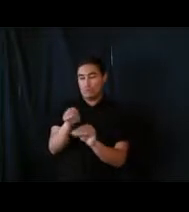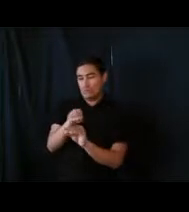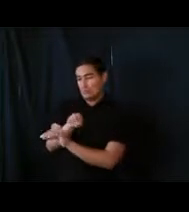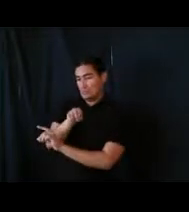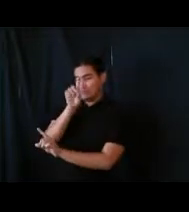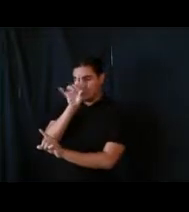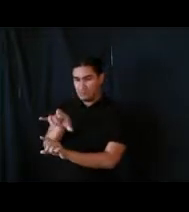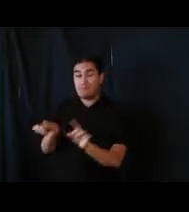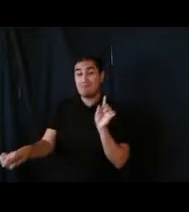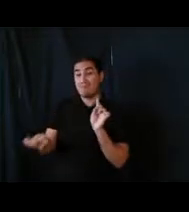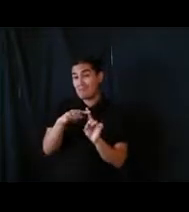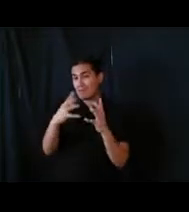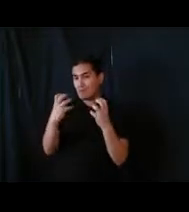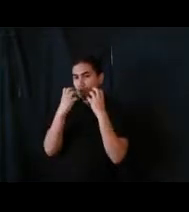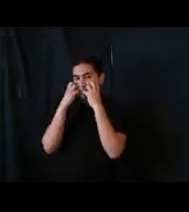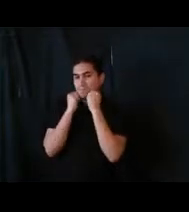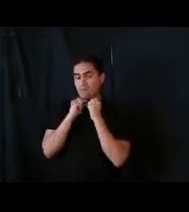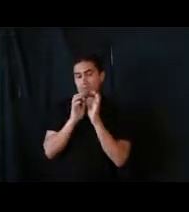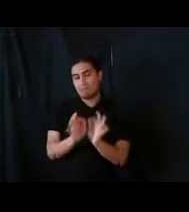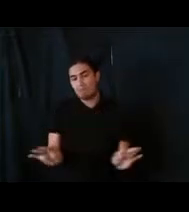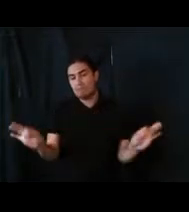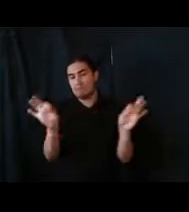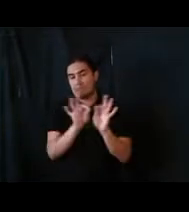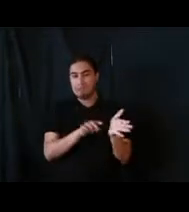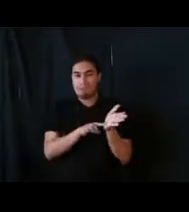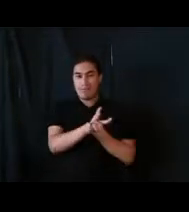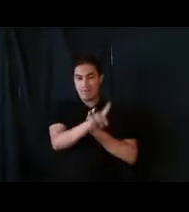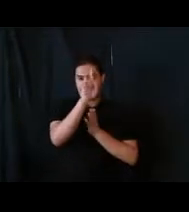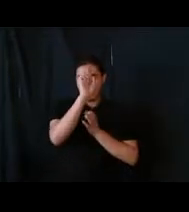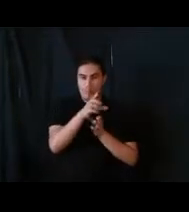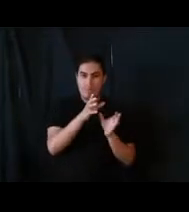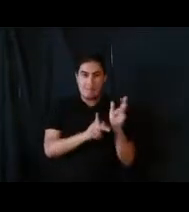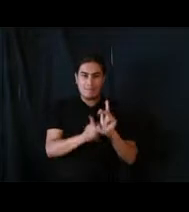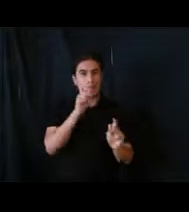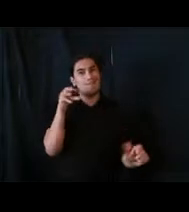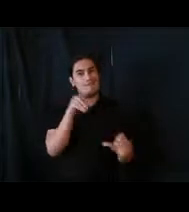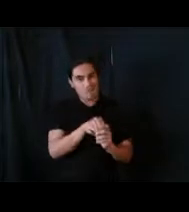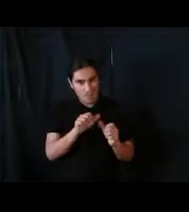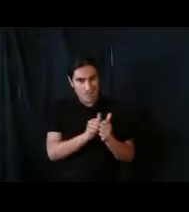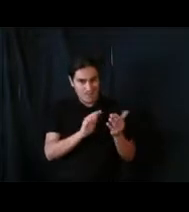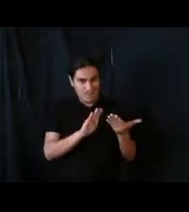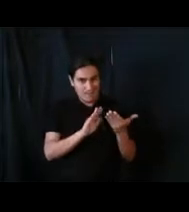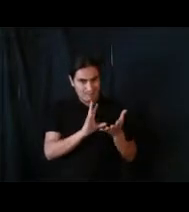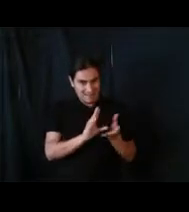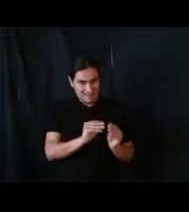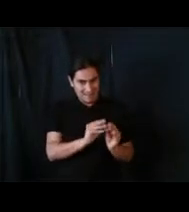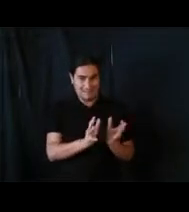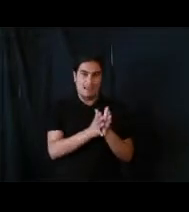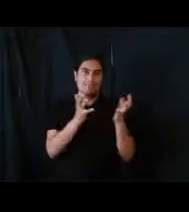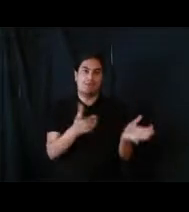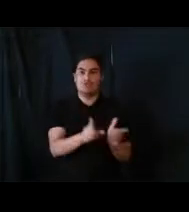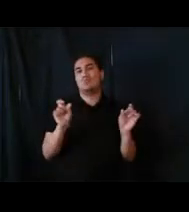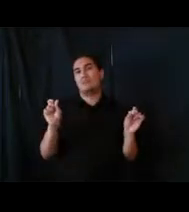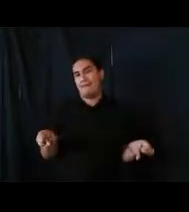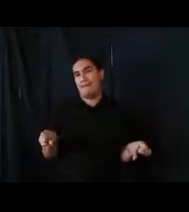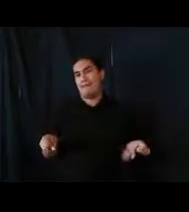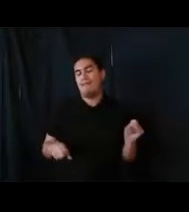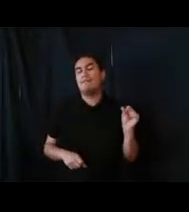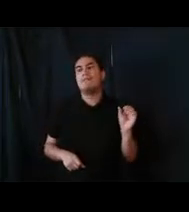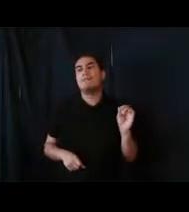plus you want to value and compensate the community residents that are participating in your meetings as much as you as much as you can